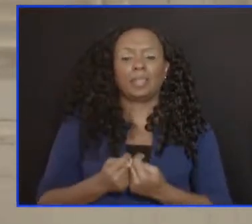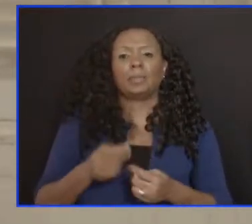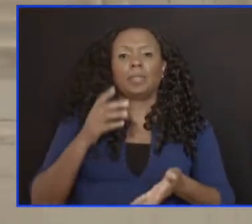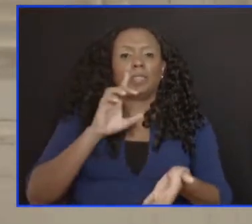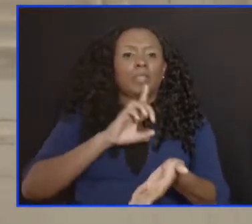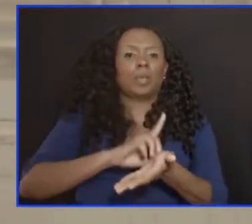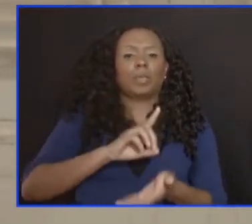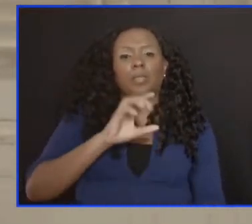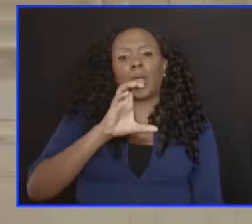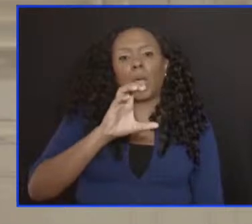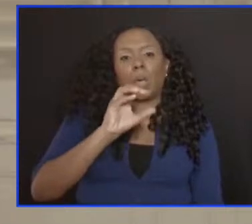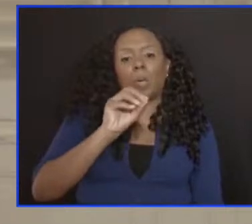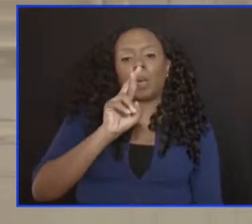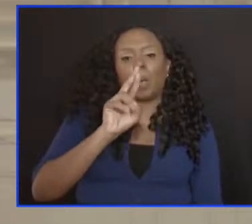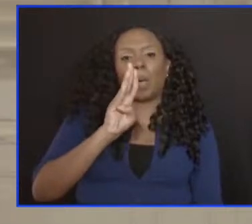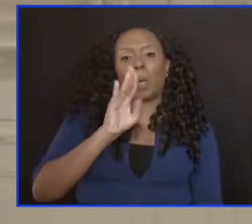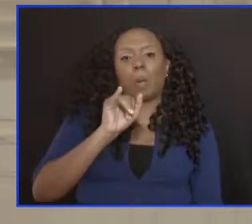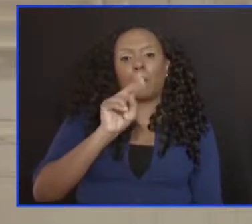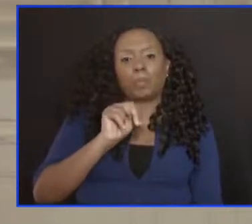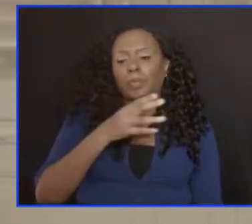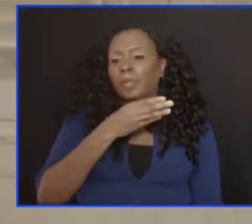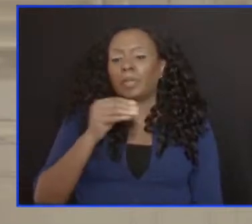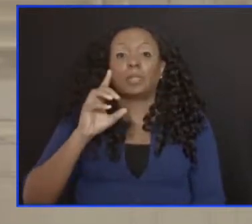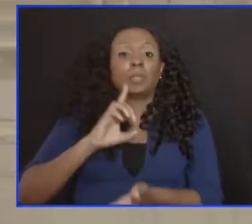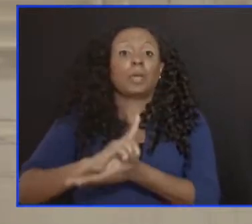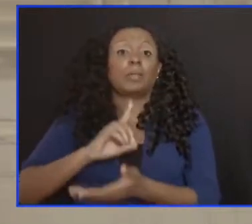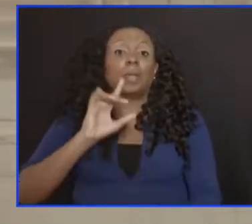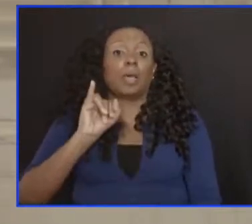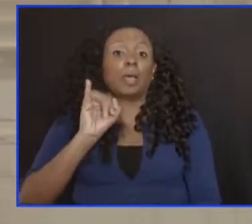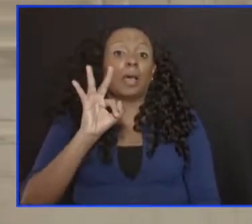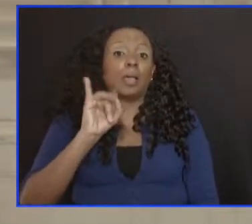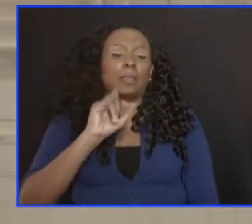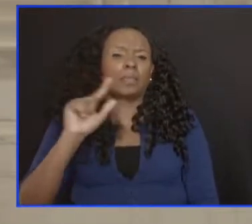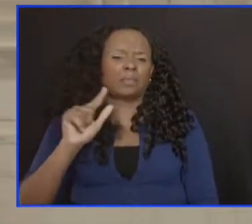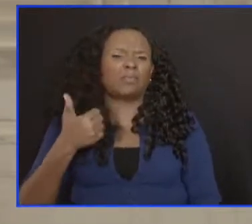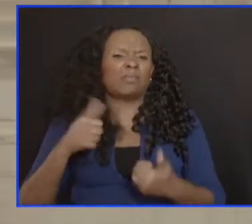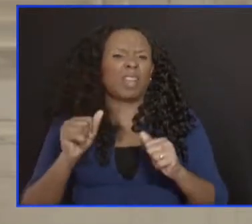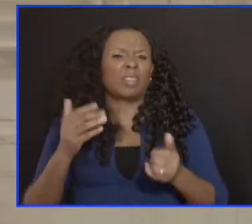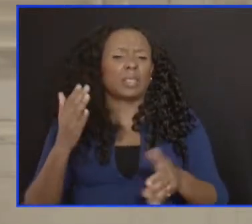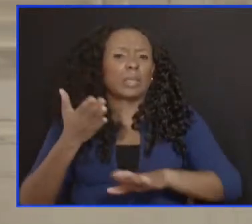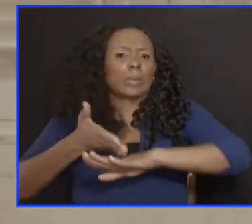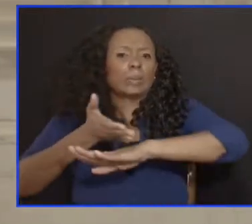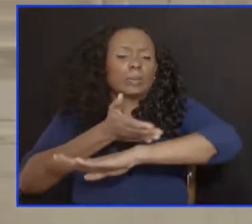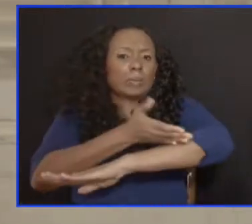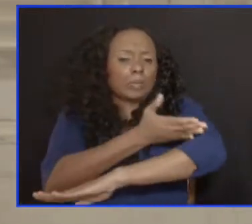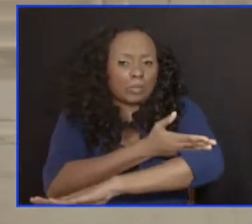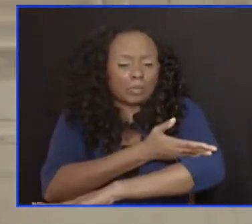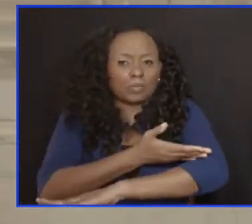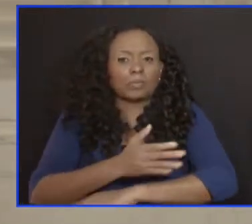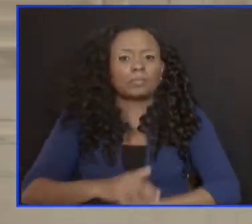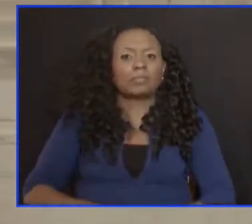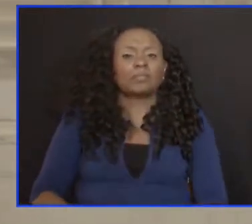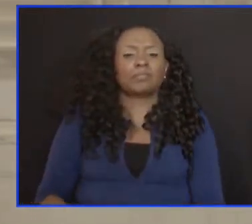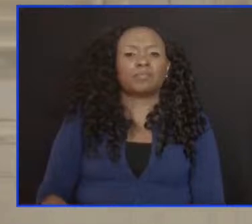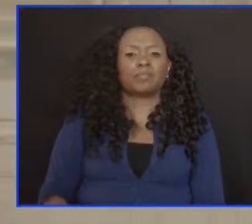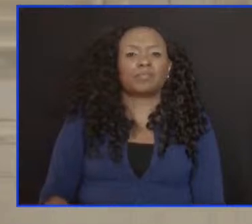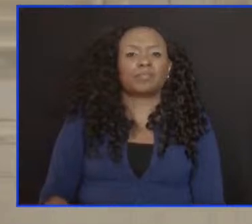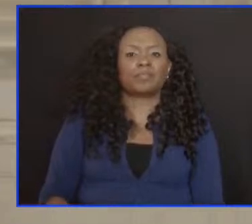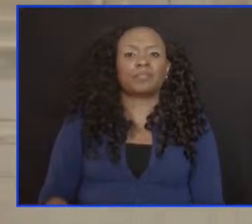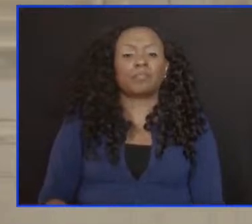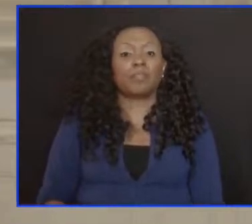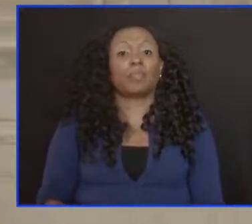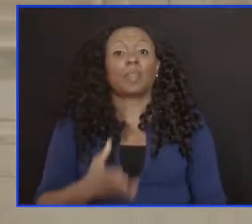Eiffel, who've worked, I think, very hard in this aspect and trying to improve it across the facility. And I think here within is